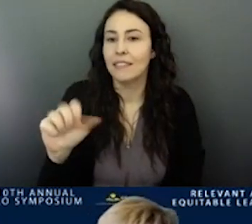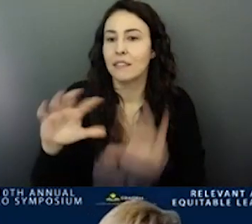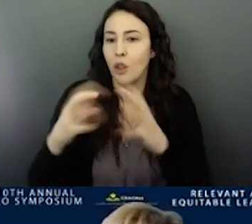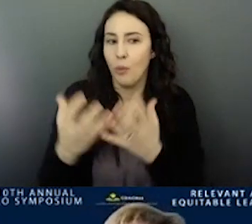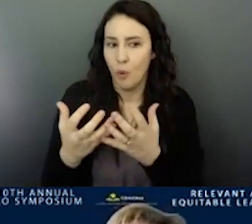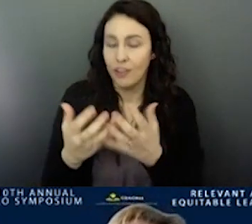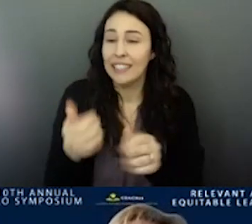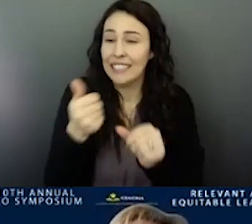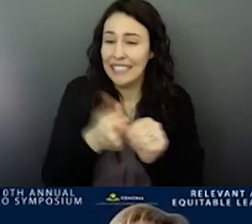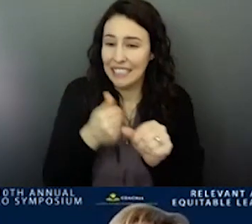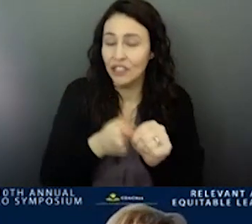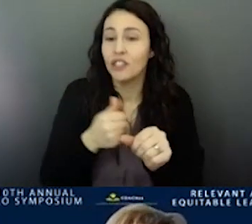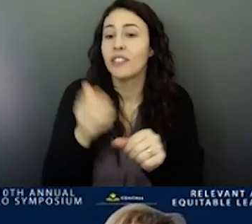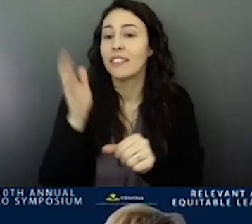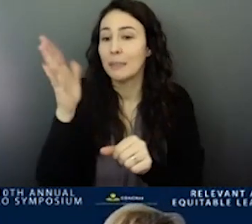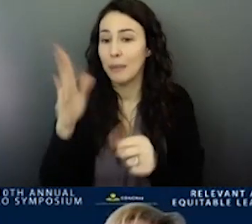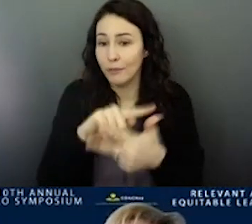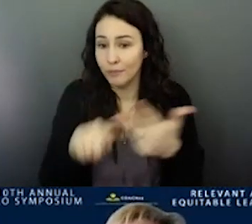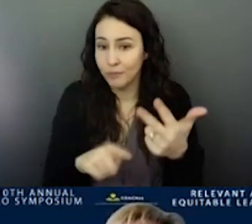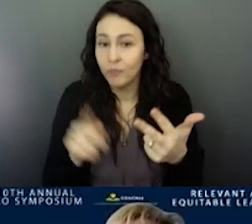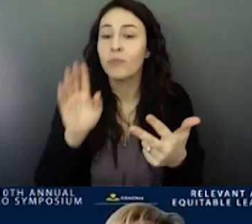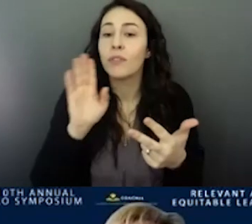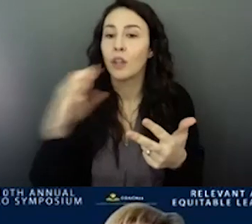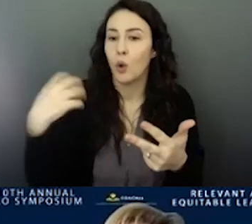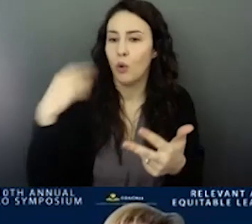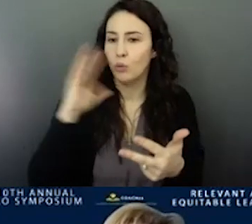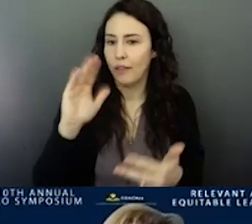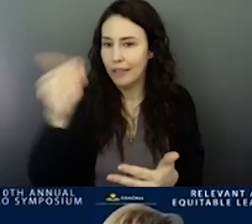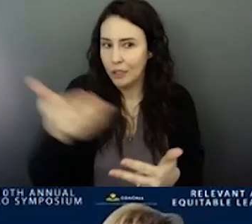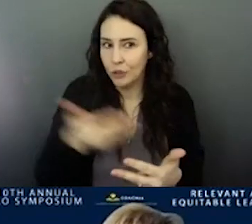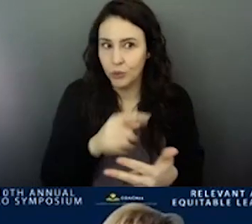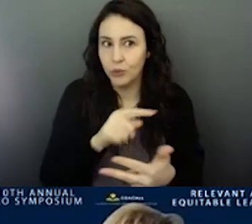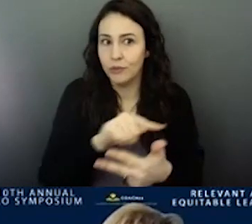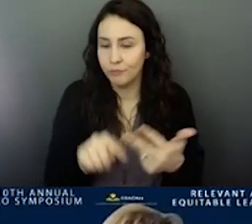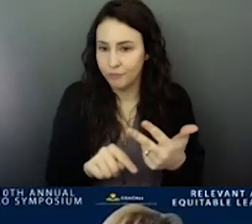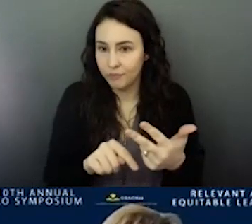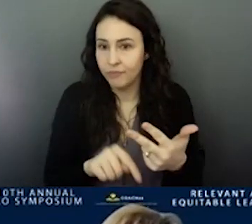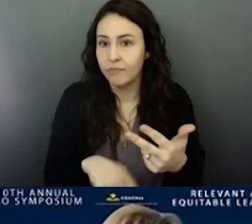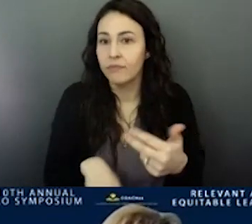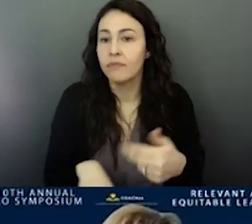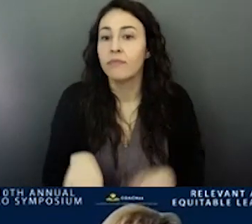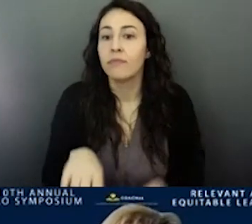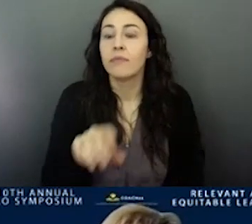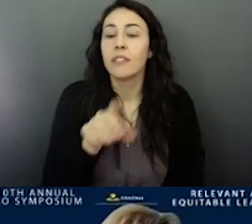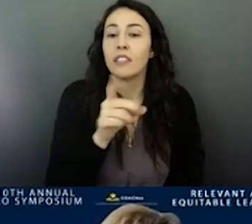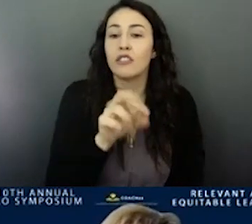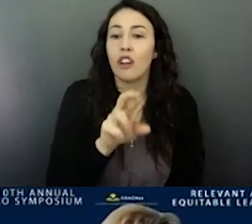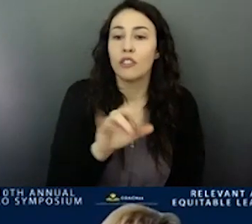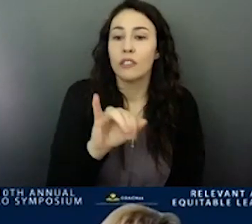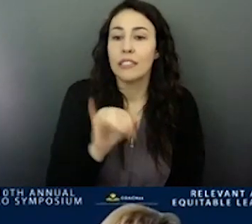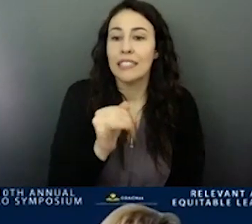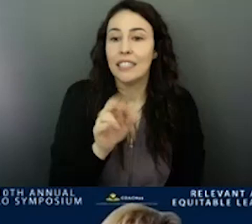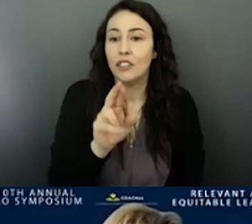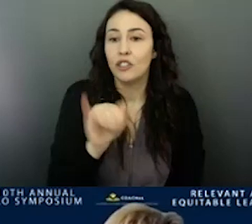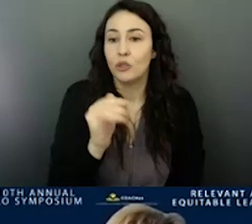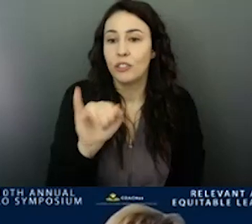speakers will be introduced by one of the coaches, Dr. Alicia Betancourt from San Diego City College, Dr. Hiju Jiang from the College